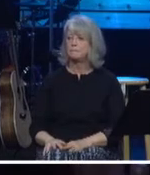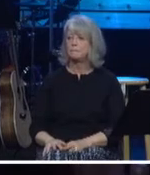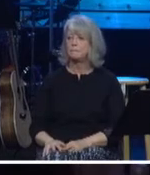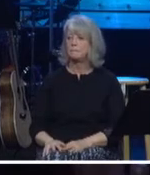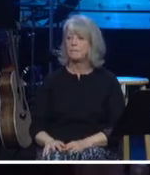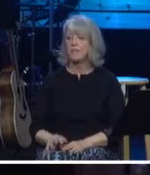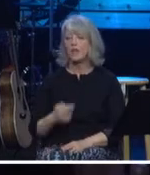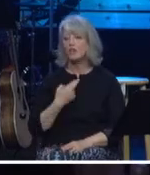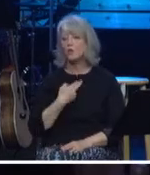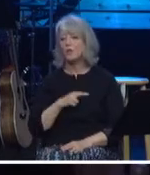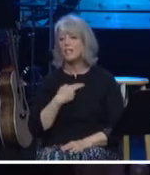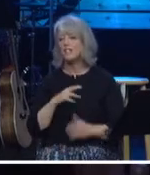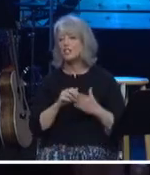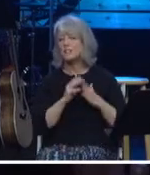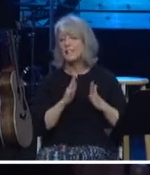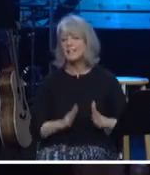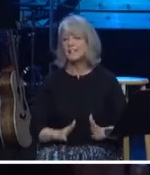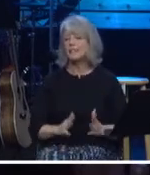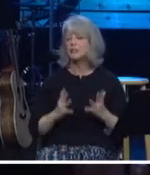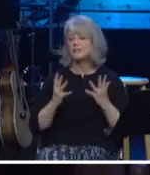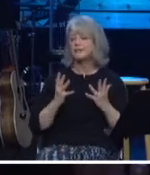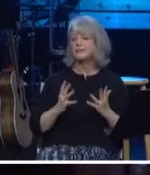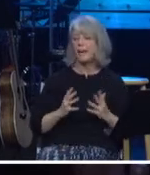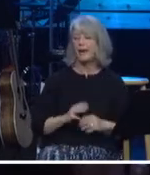But these religious leaders, sadly,